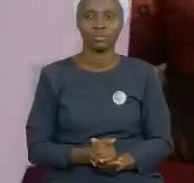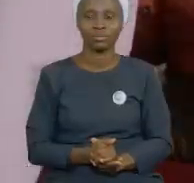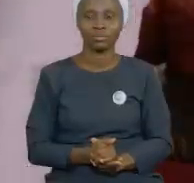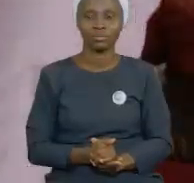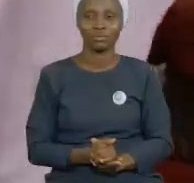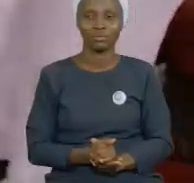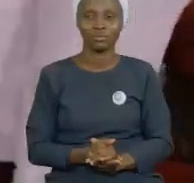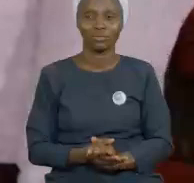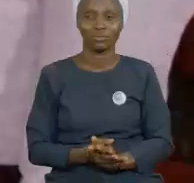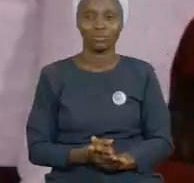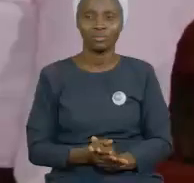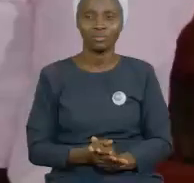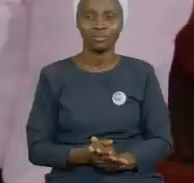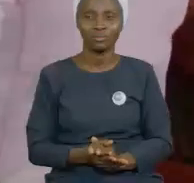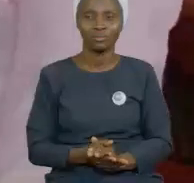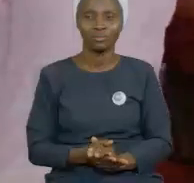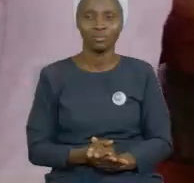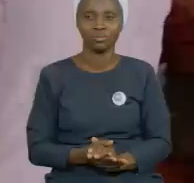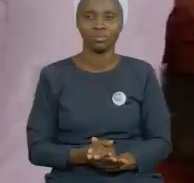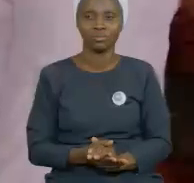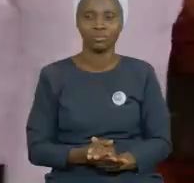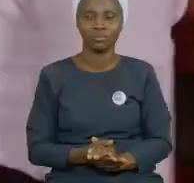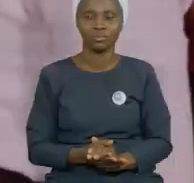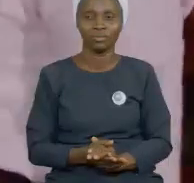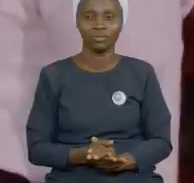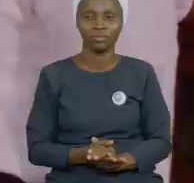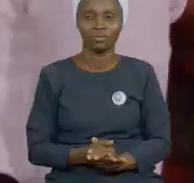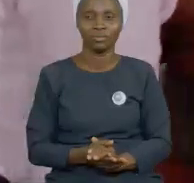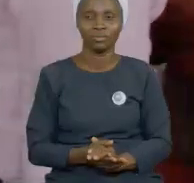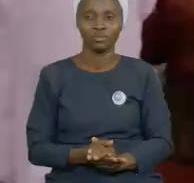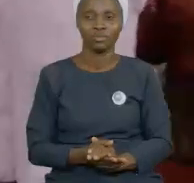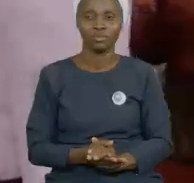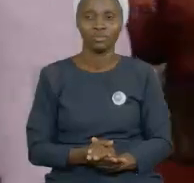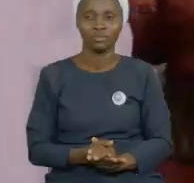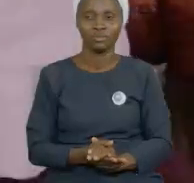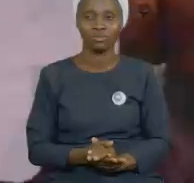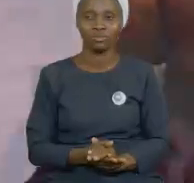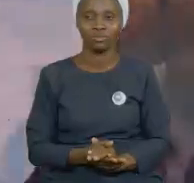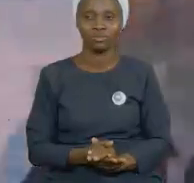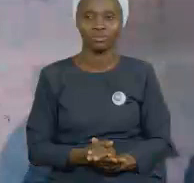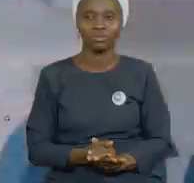Faites vite parce que ce soir, nos yeux vont voir de grandes choses.